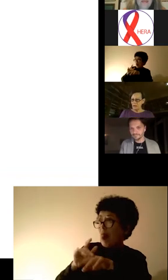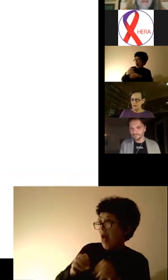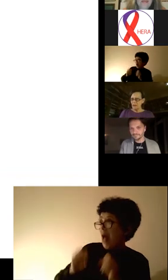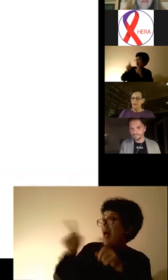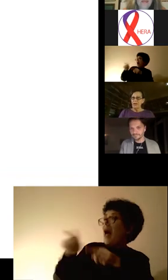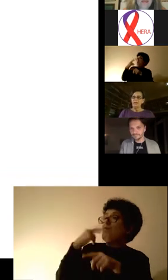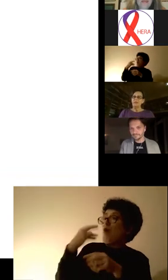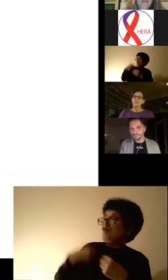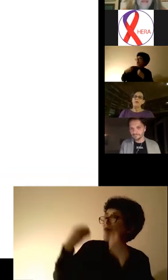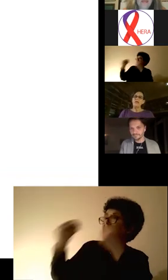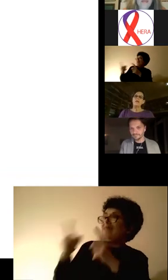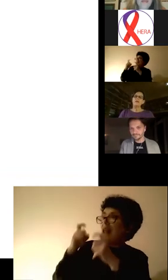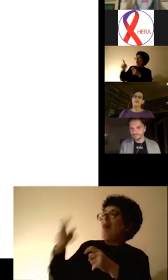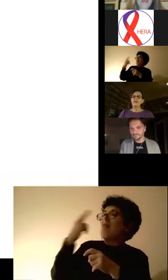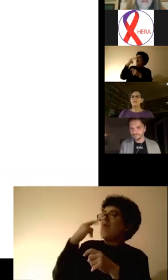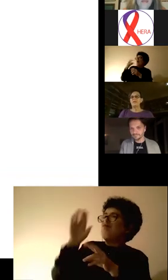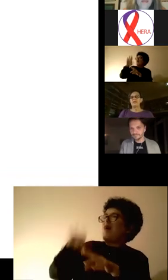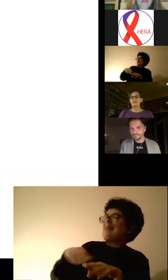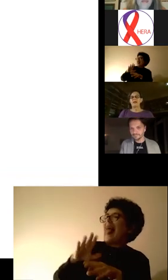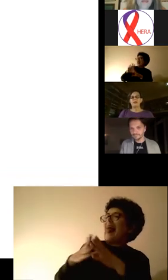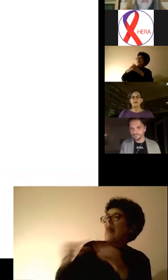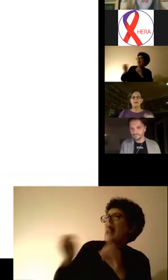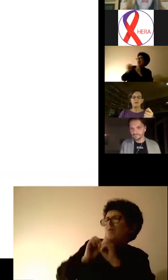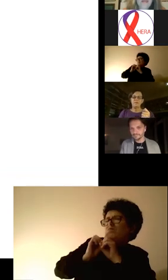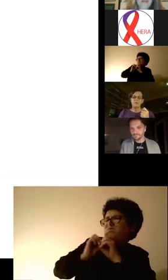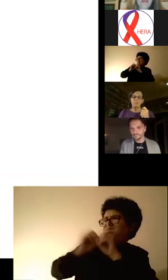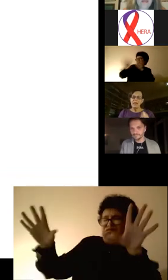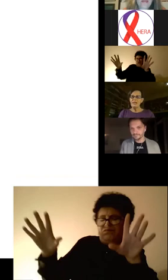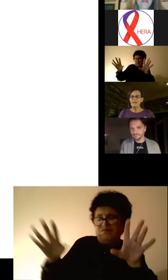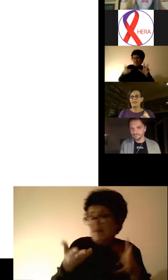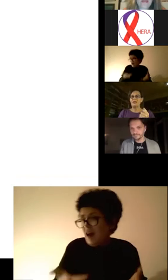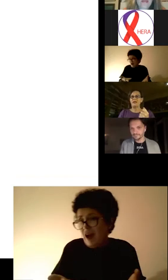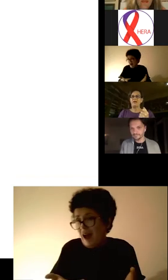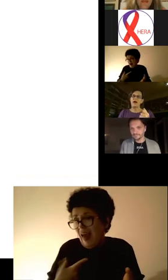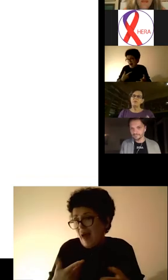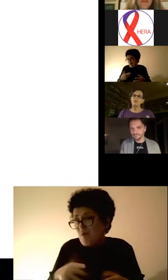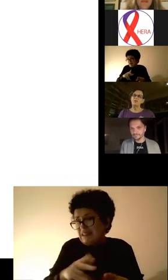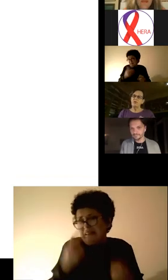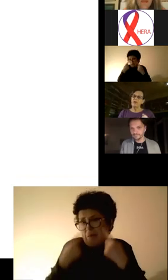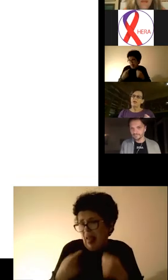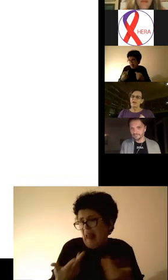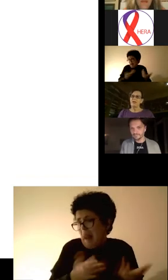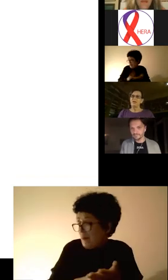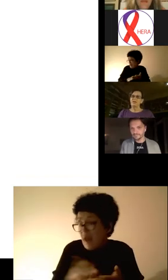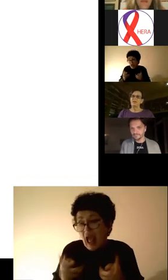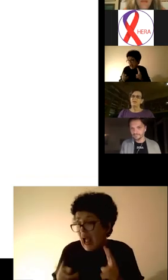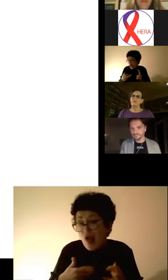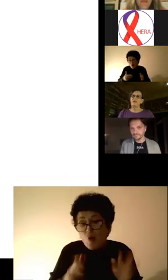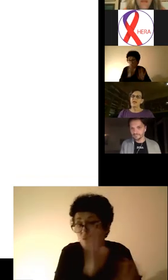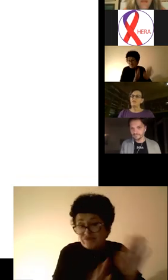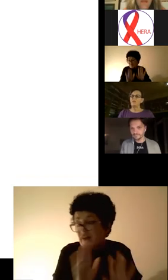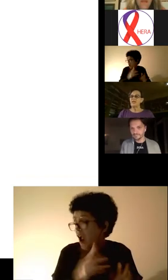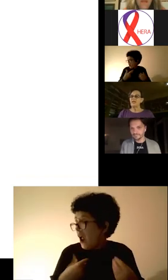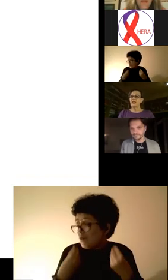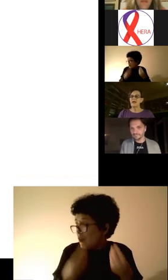everyone to make up a little bit the basics of how to react